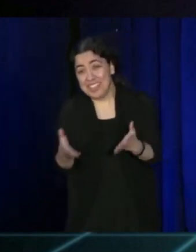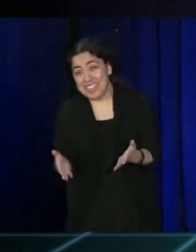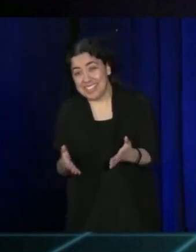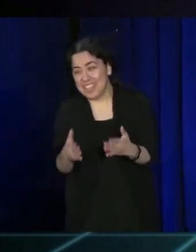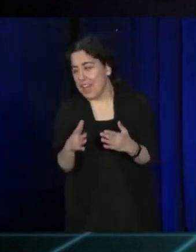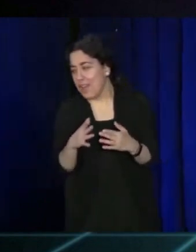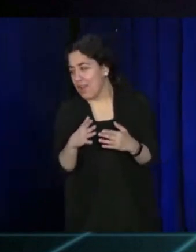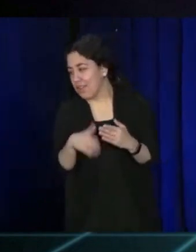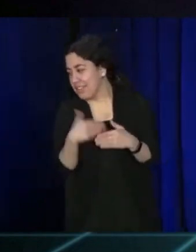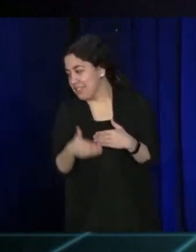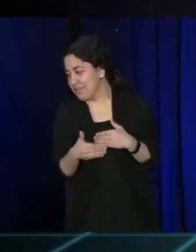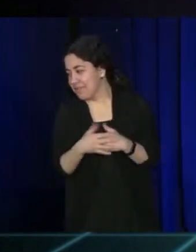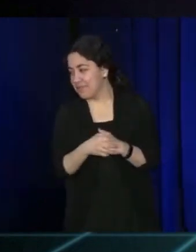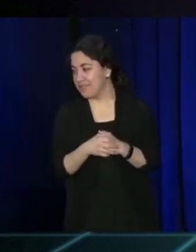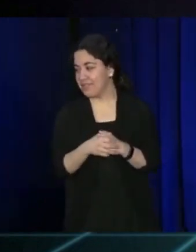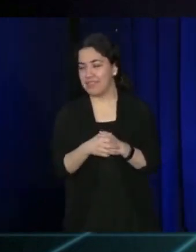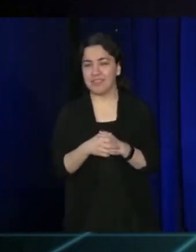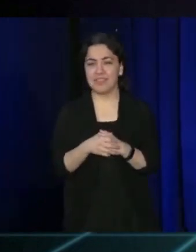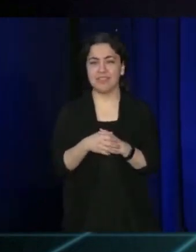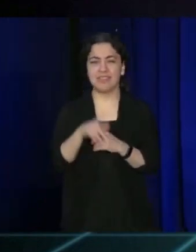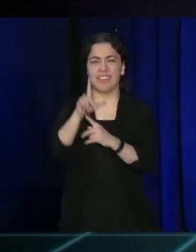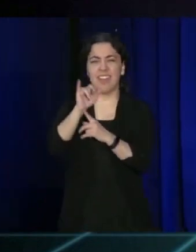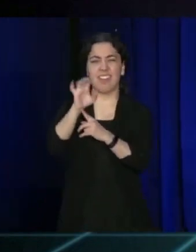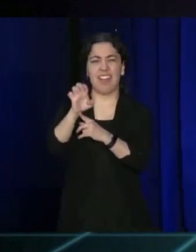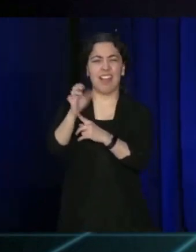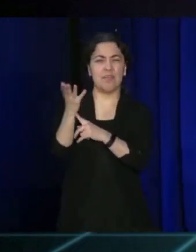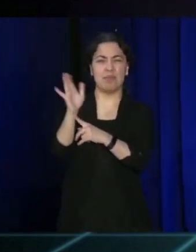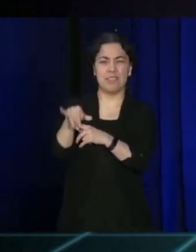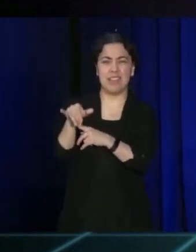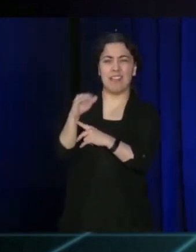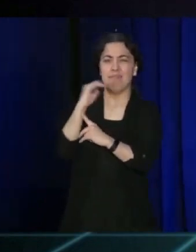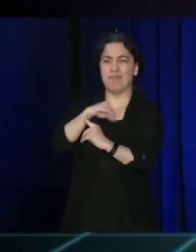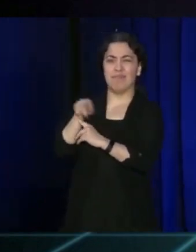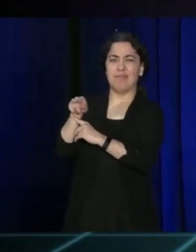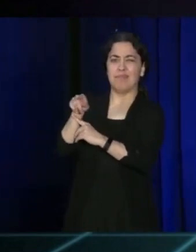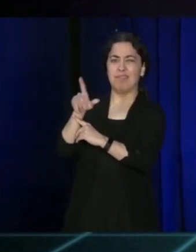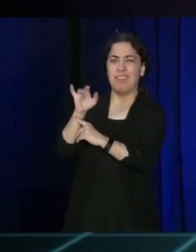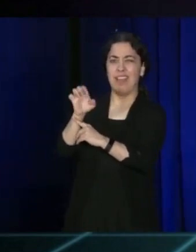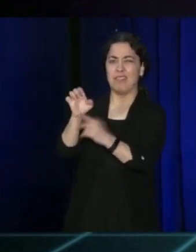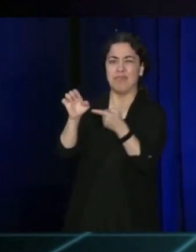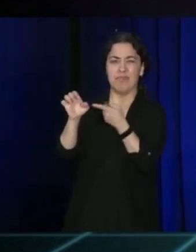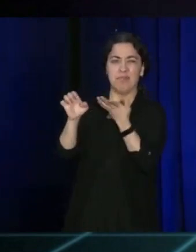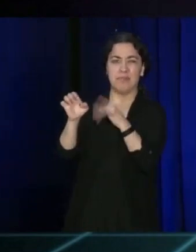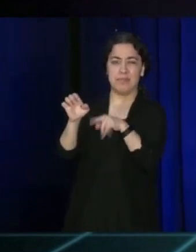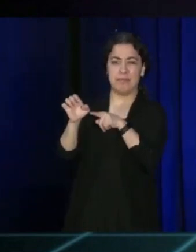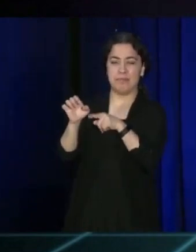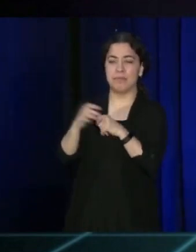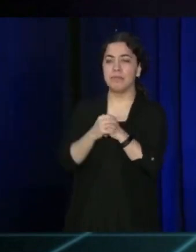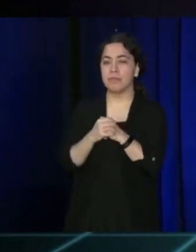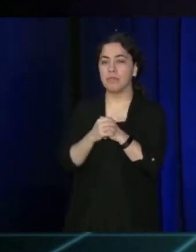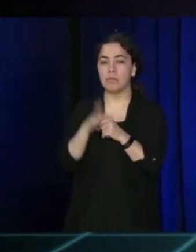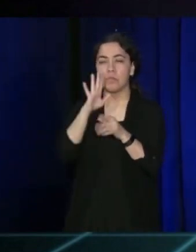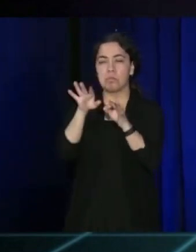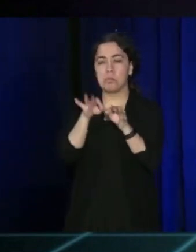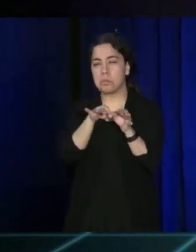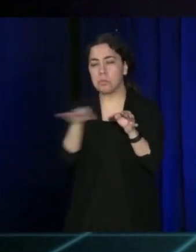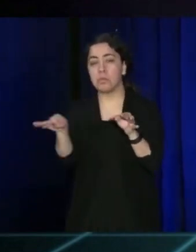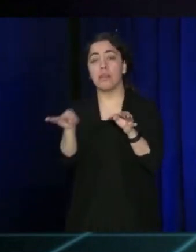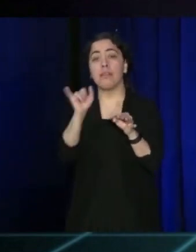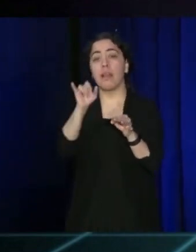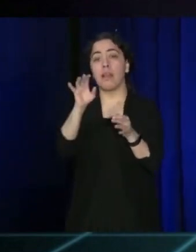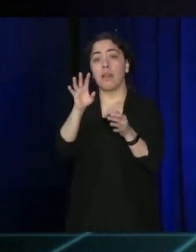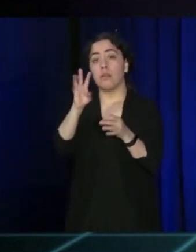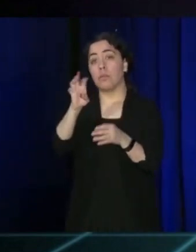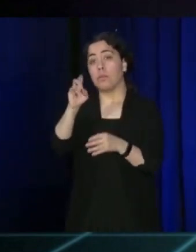this. And we're going to start by defining the word lie. What is a lie? And the Webster's Dictionary says it's